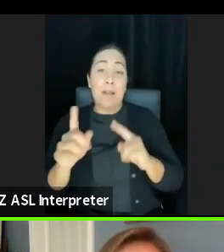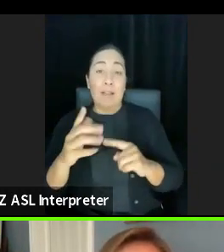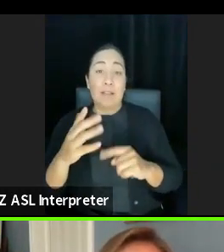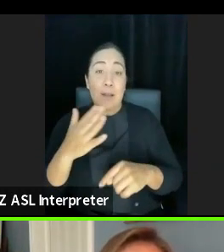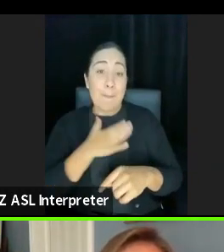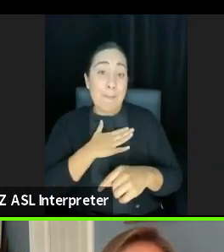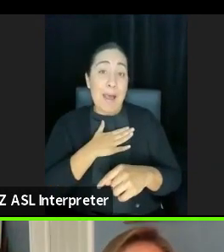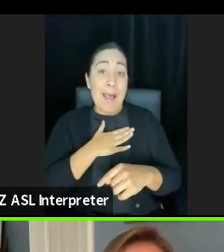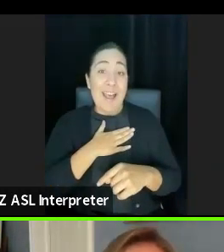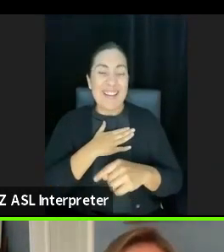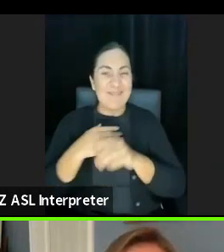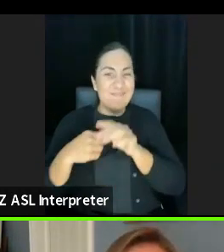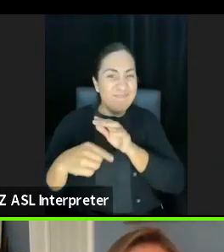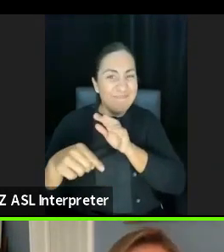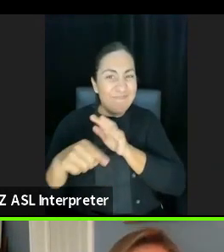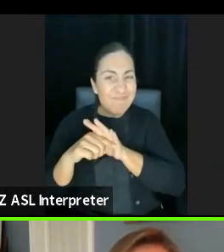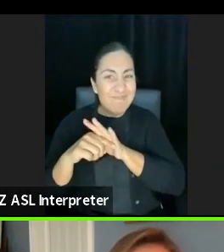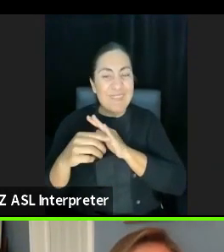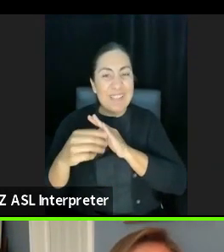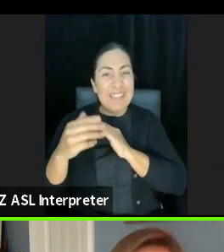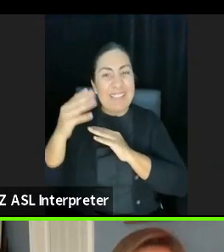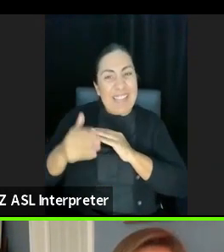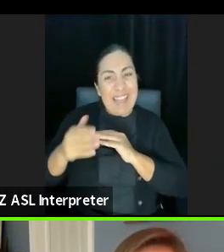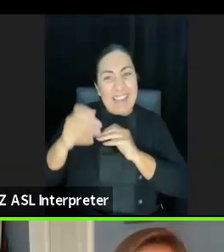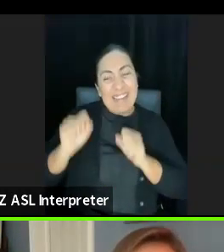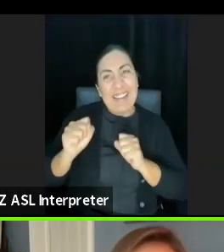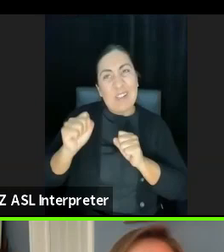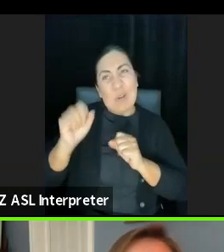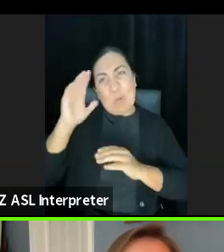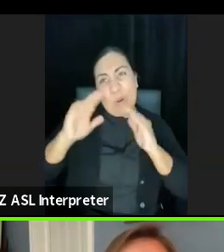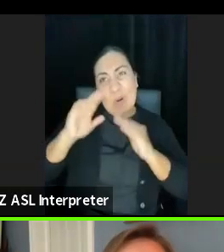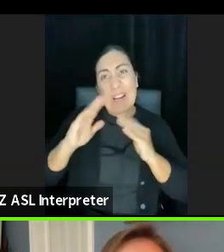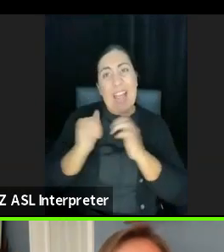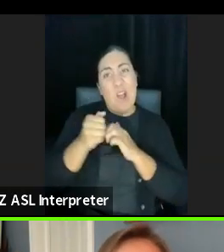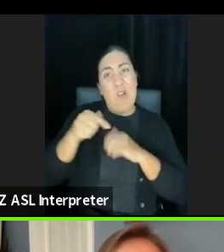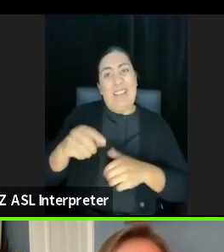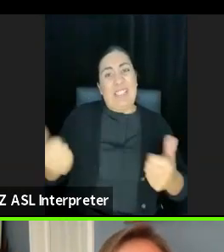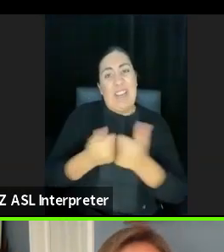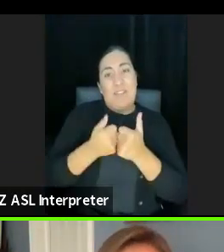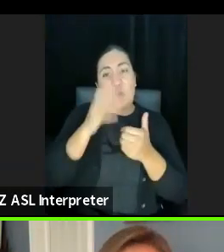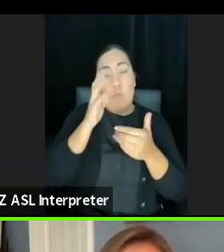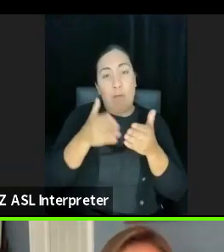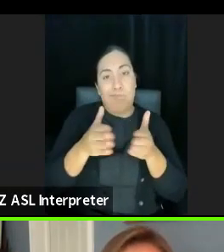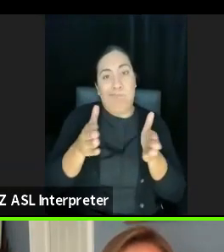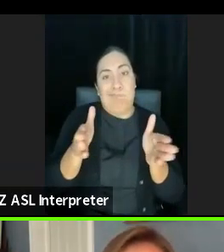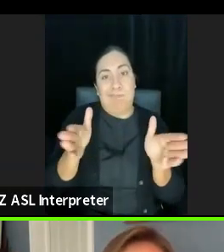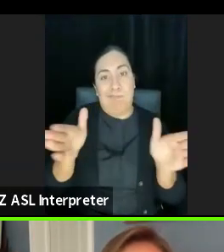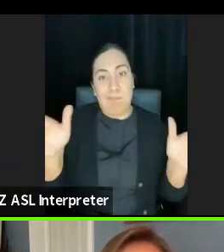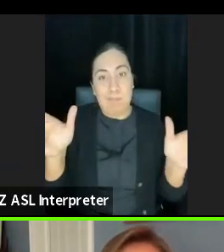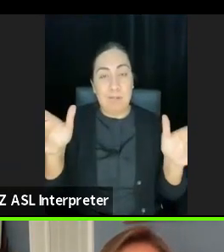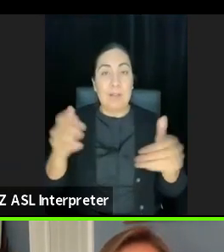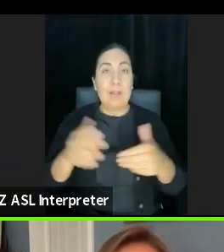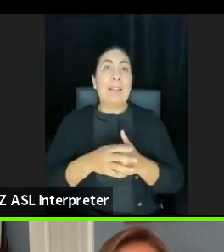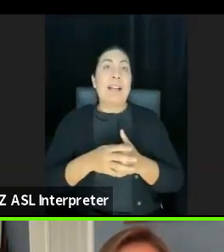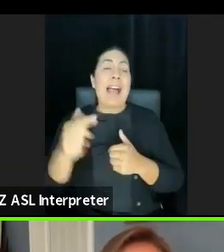side is worried about how this challenge will widen, not lessen, the perceived rural-urban divide. And